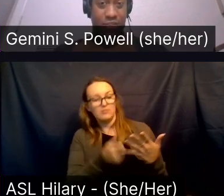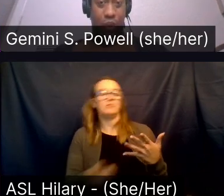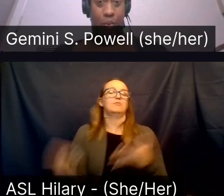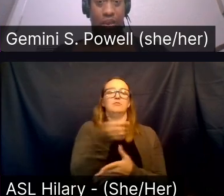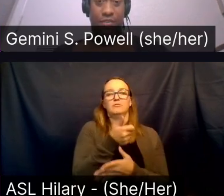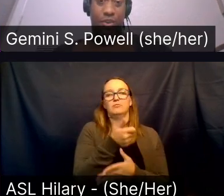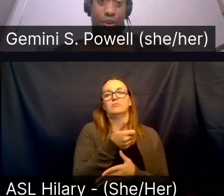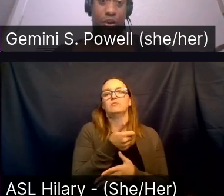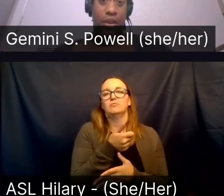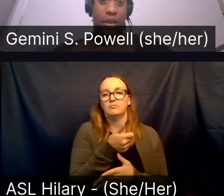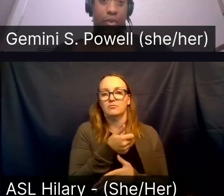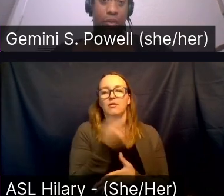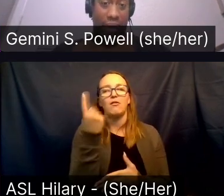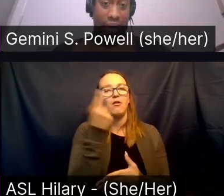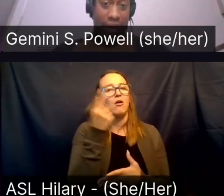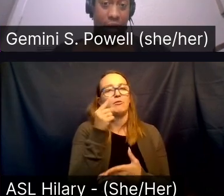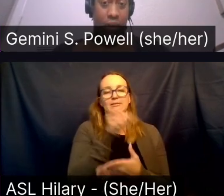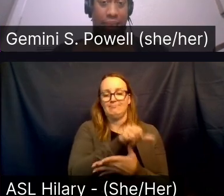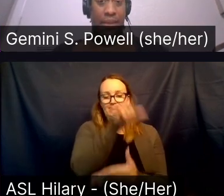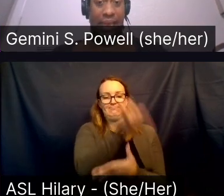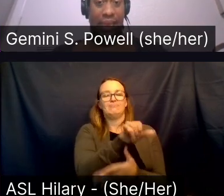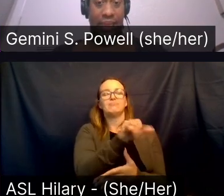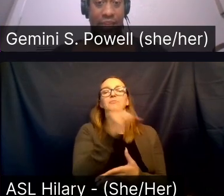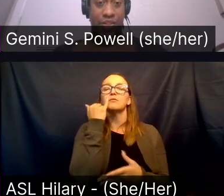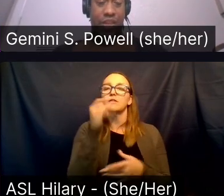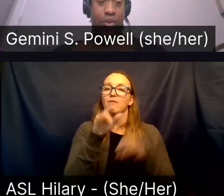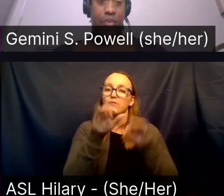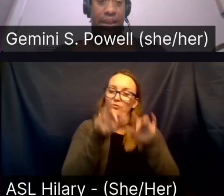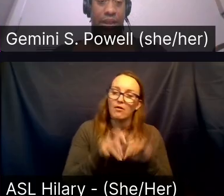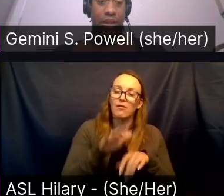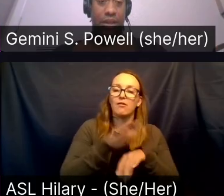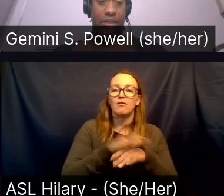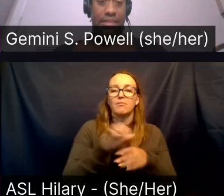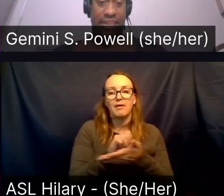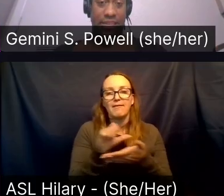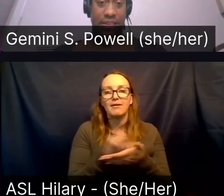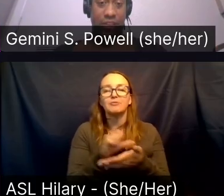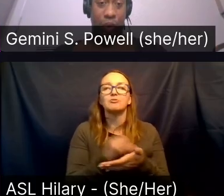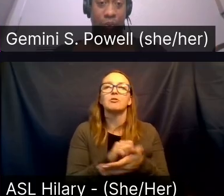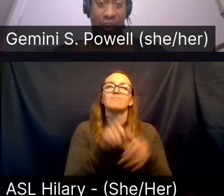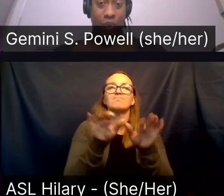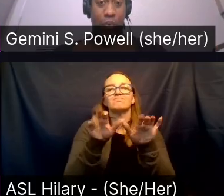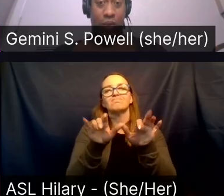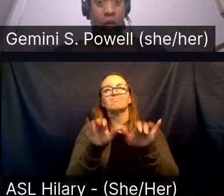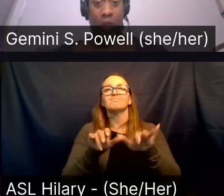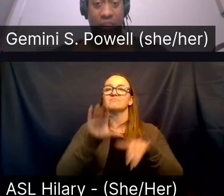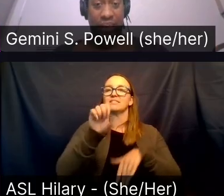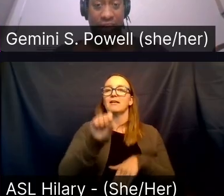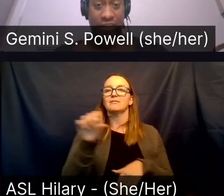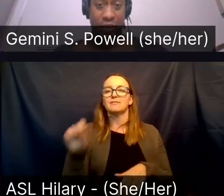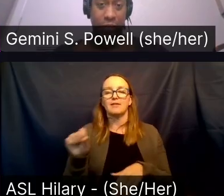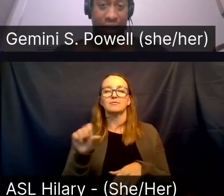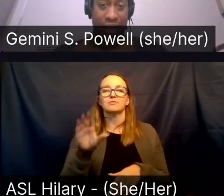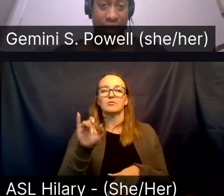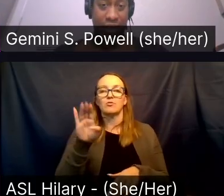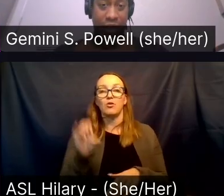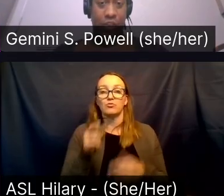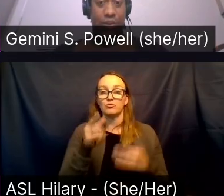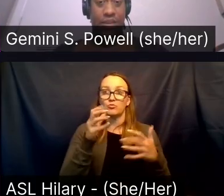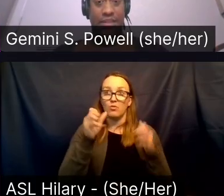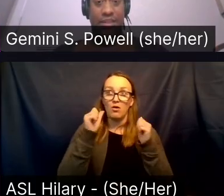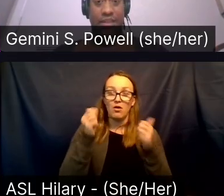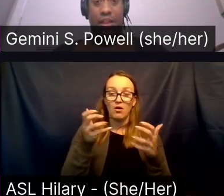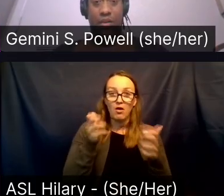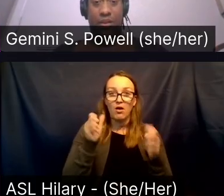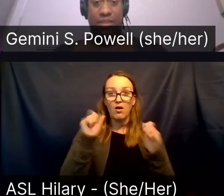thing. So if you're writing on a page and you're writing CSS code and you want all the text to be black,